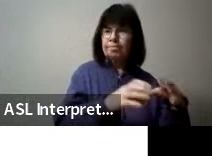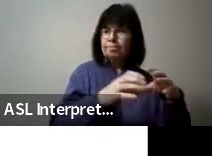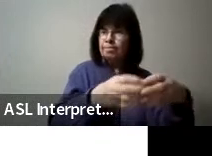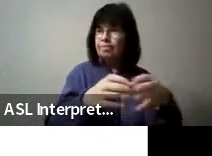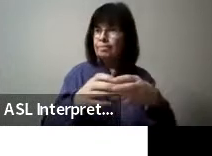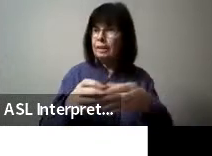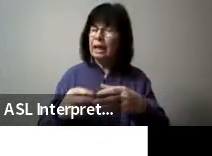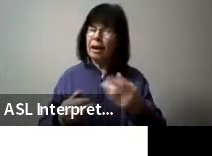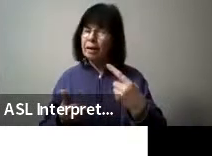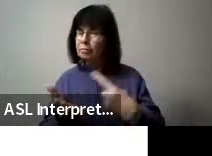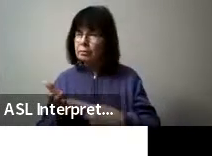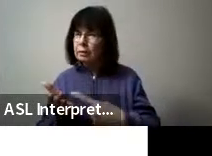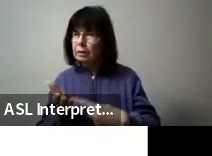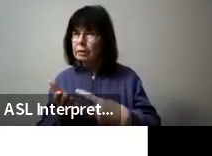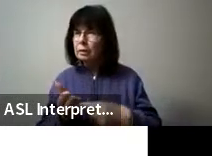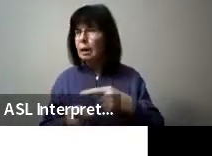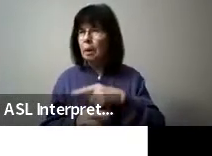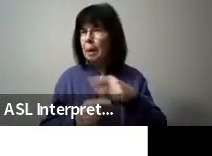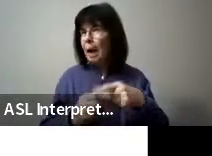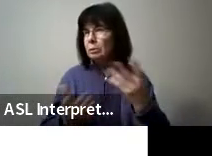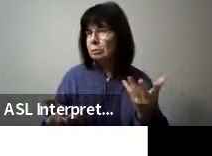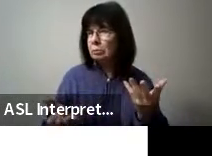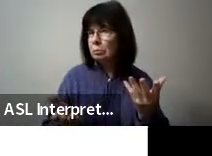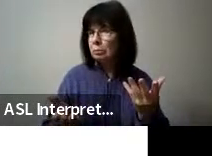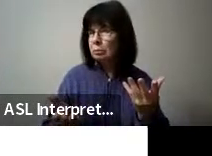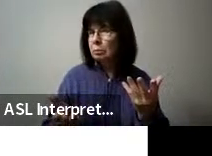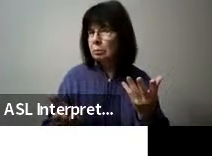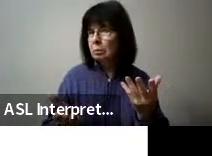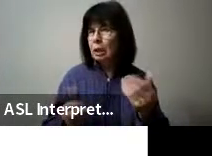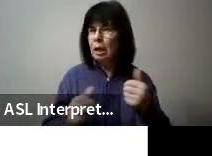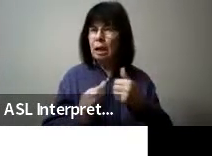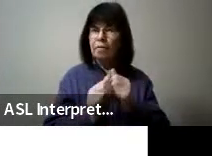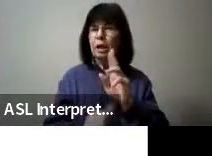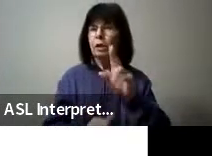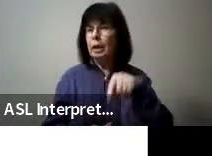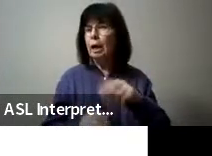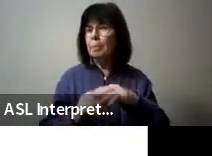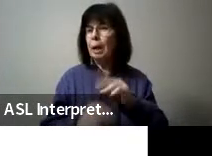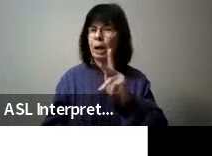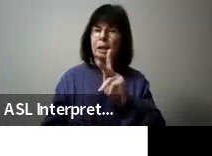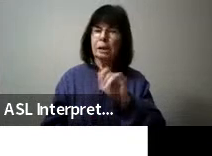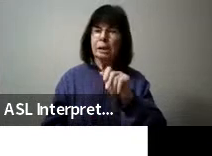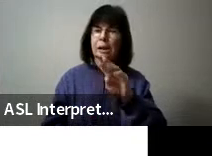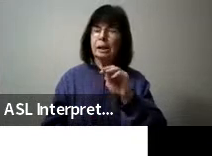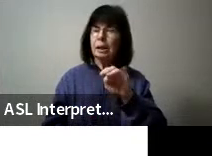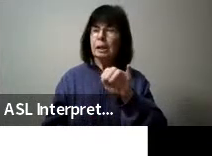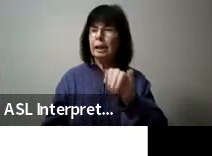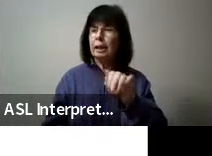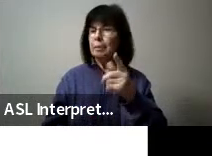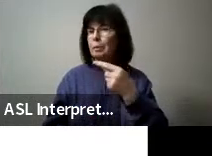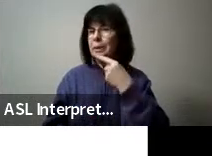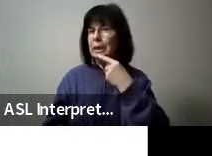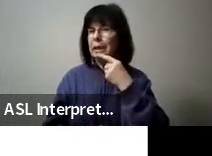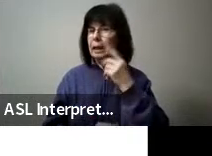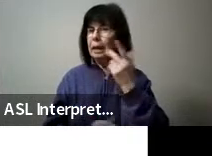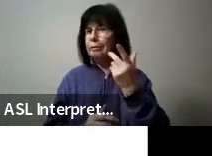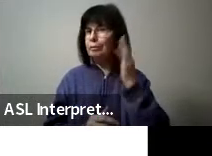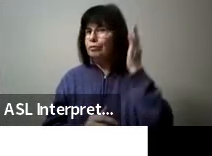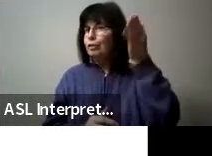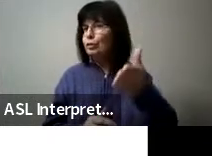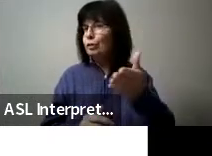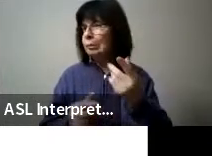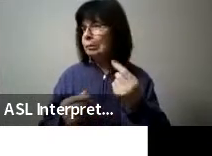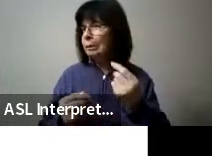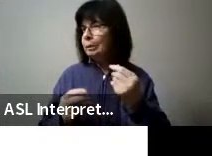have a little discussion about following up on what Kimmy was saying and where this relationship can go that's been